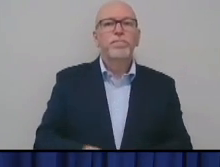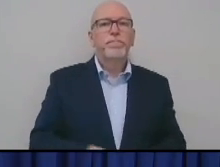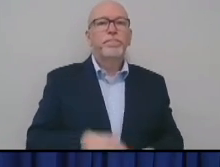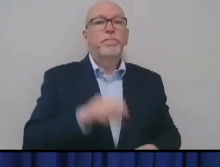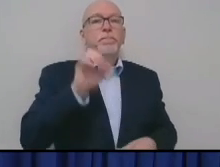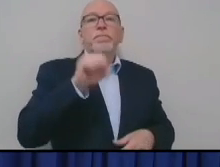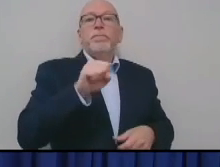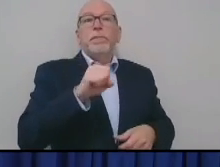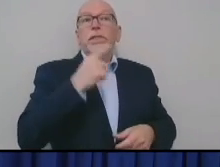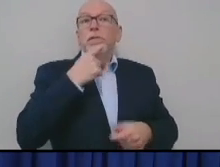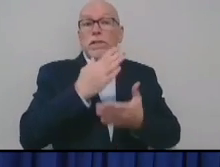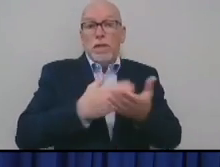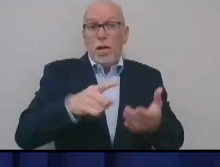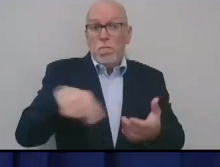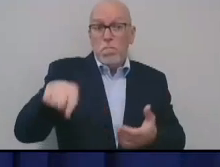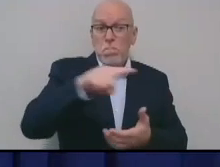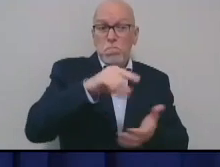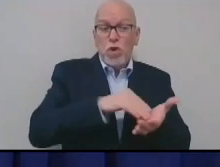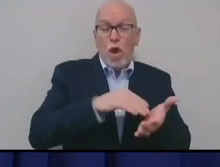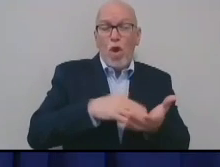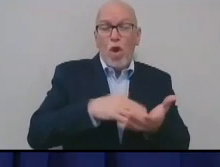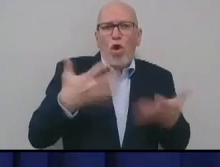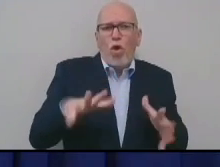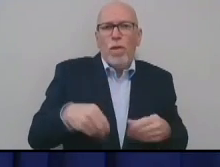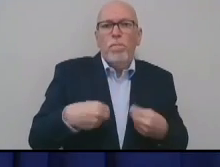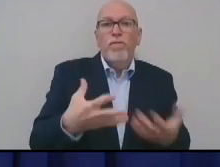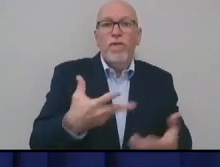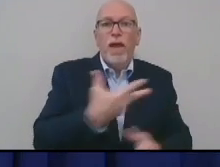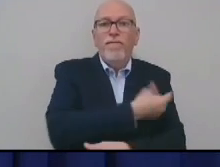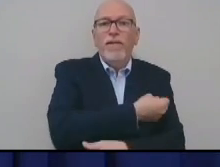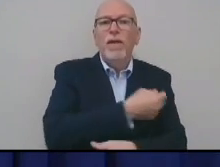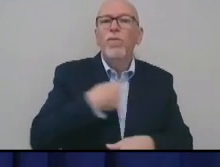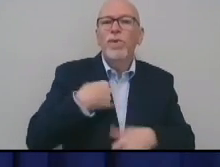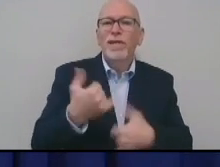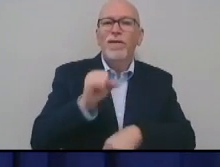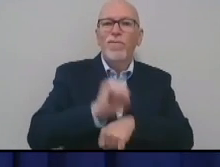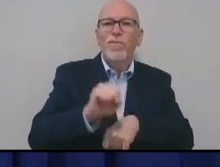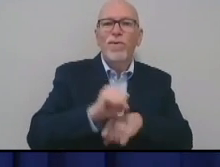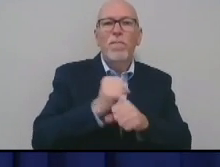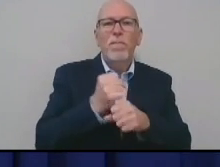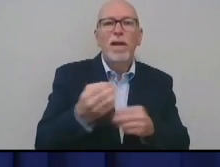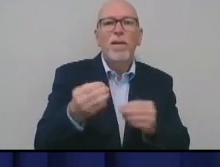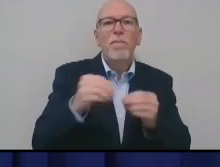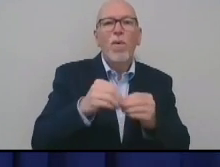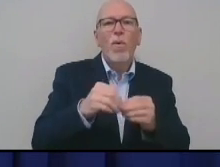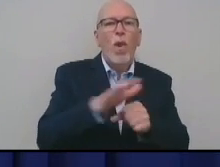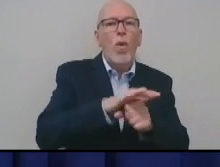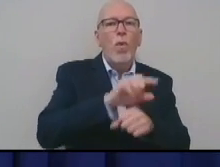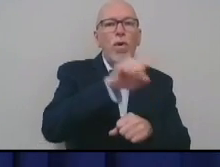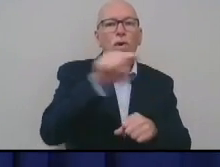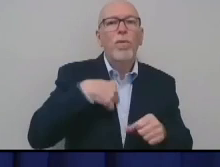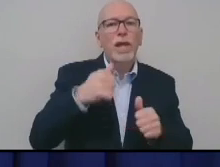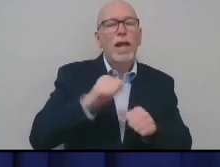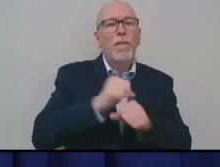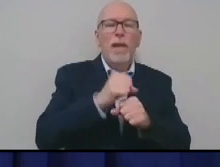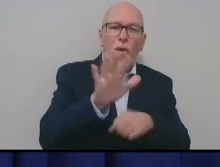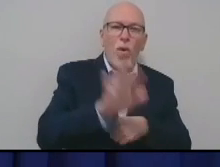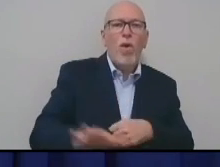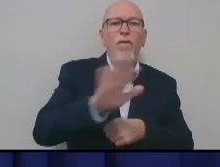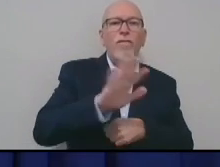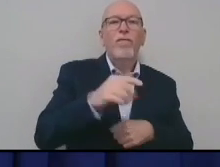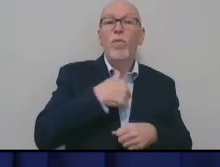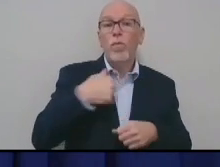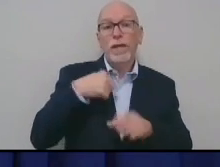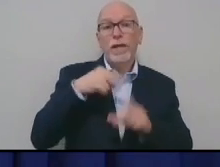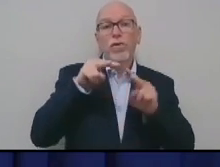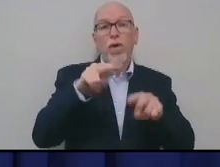outpatient providers that are able to provide the vaccine. We're working to make it a more global thing so we can do that across the entire state. We did look to our hospital